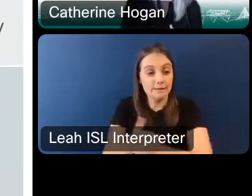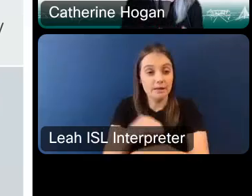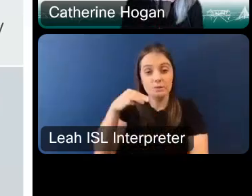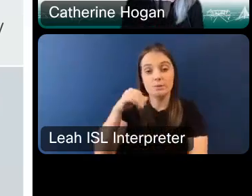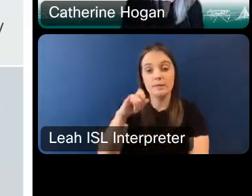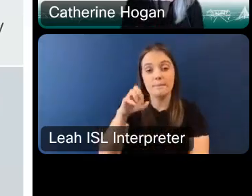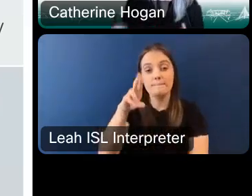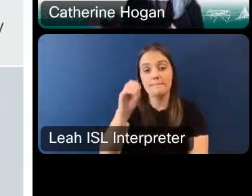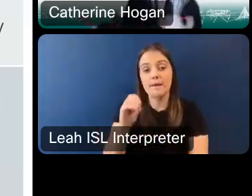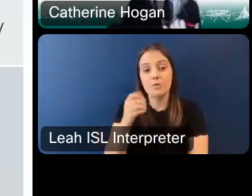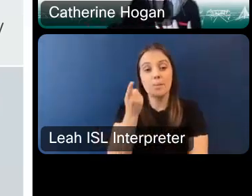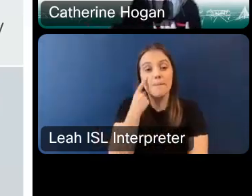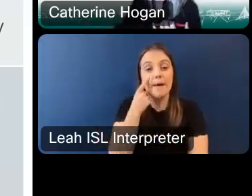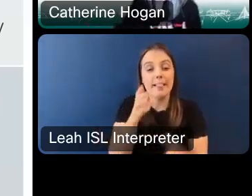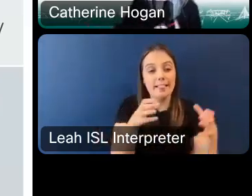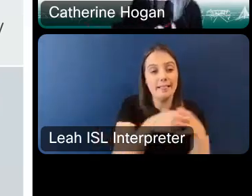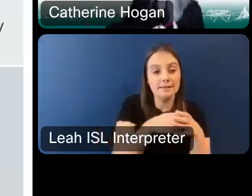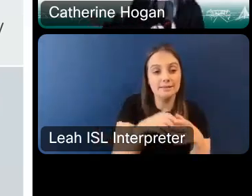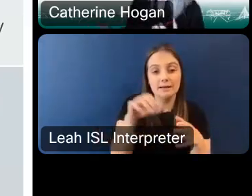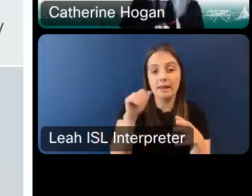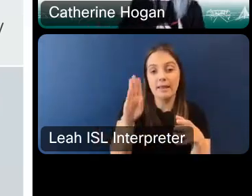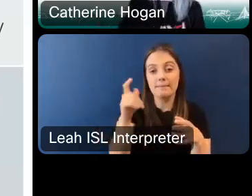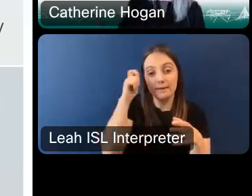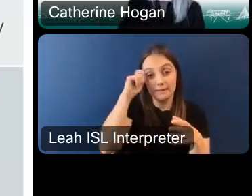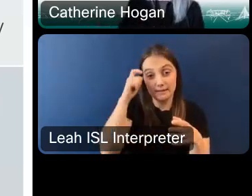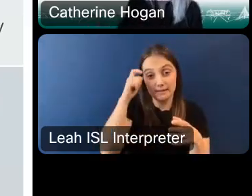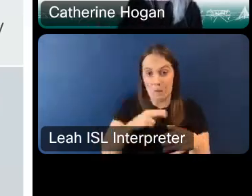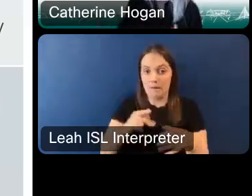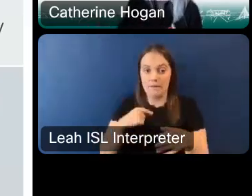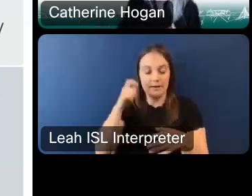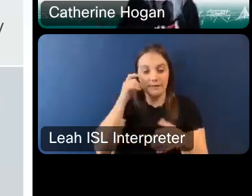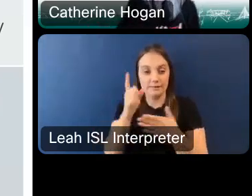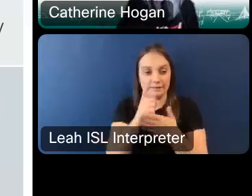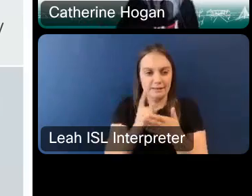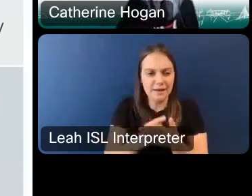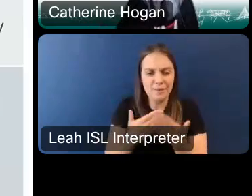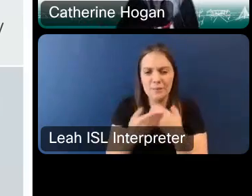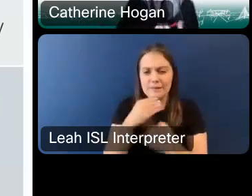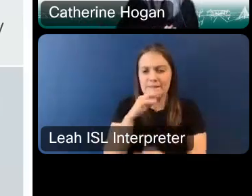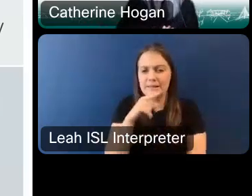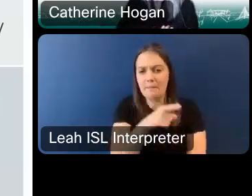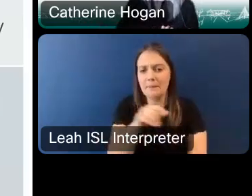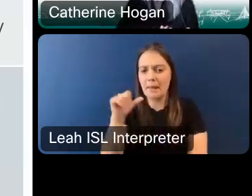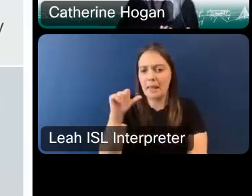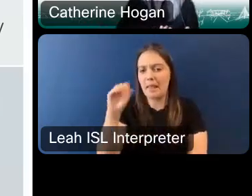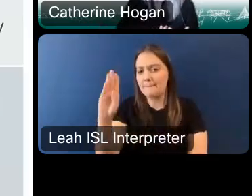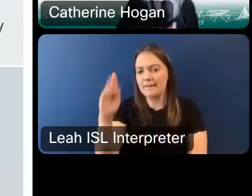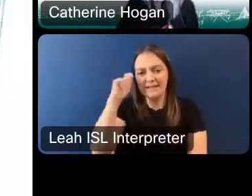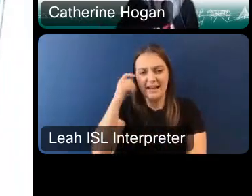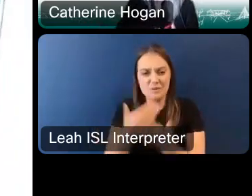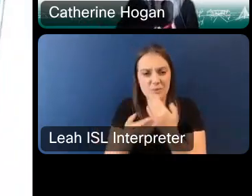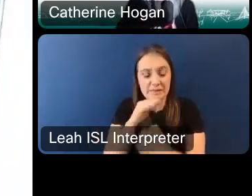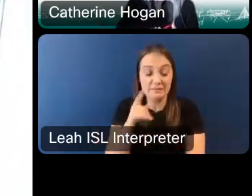you'd do an A/B test. Now I had to check as a non-designer and nothing to do with it what was referred to as an A/B test, but really